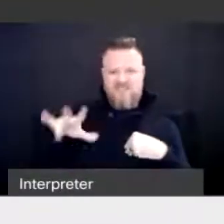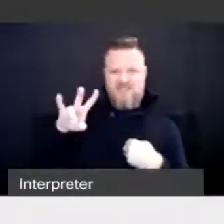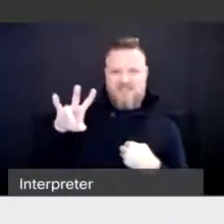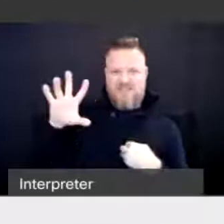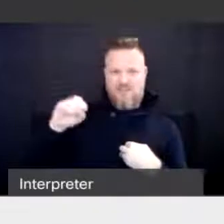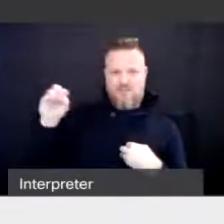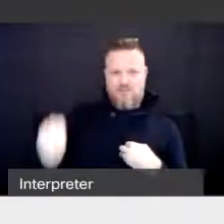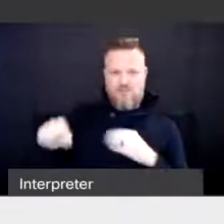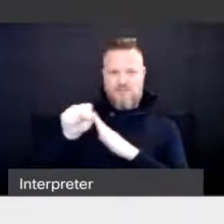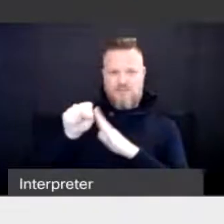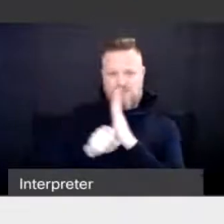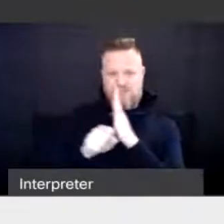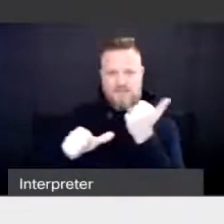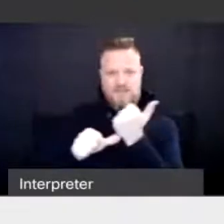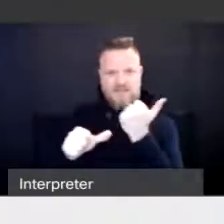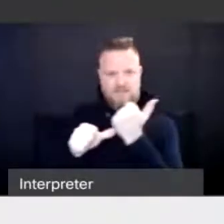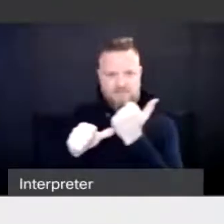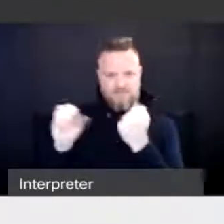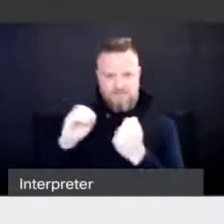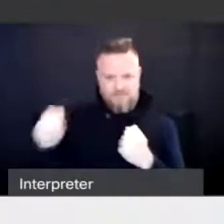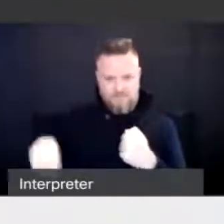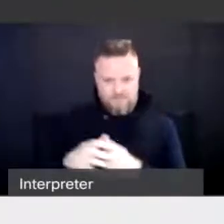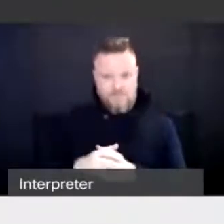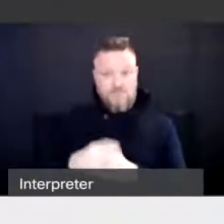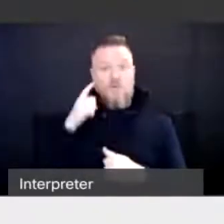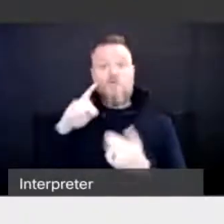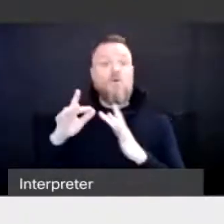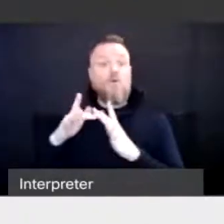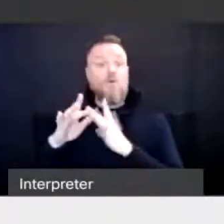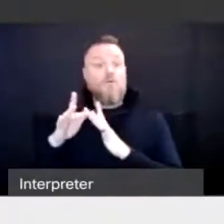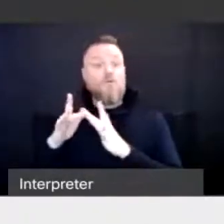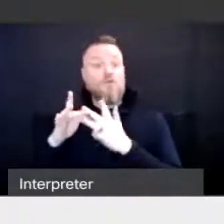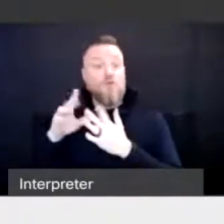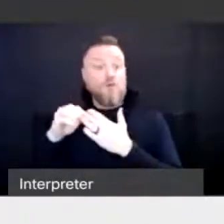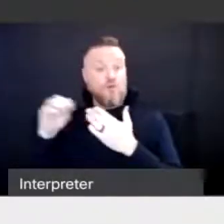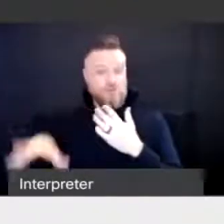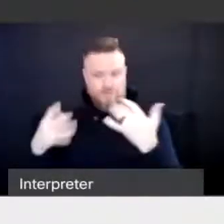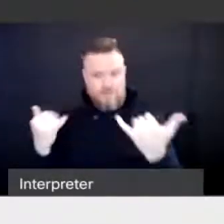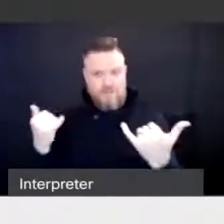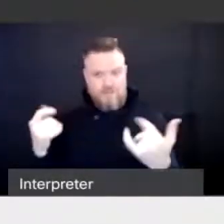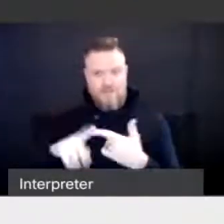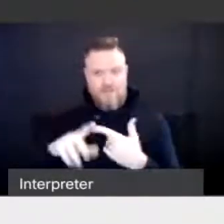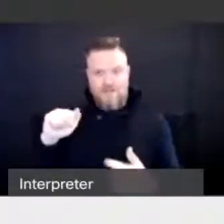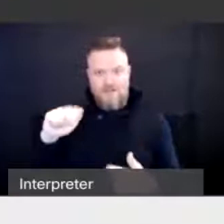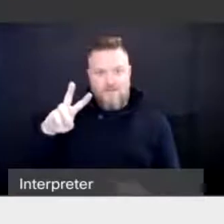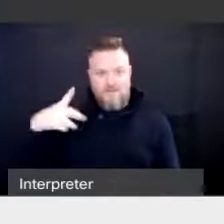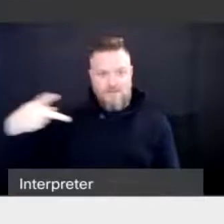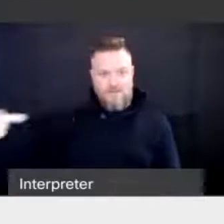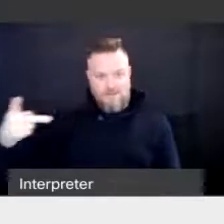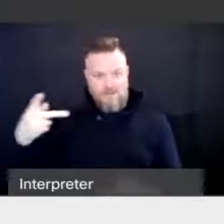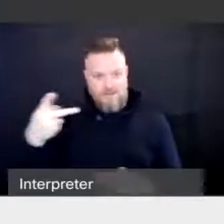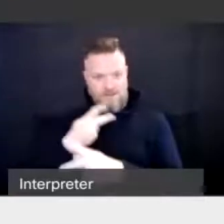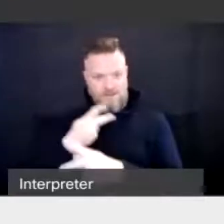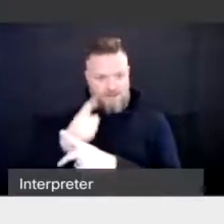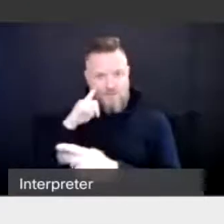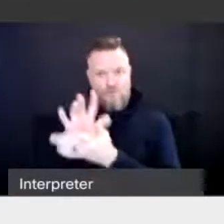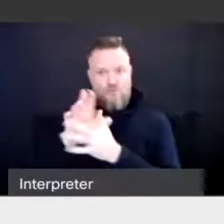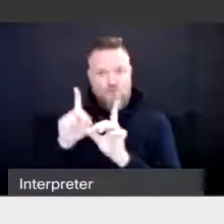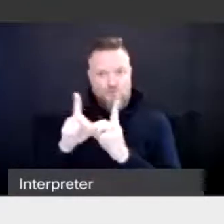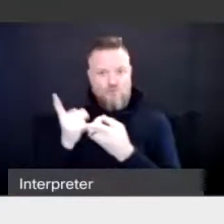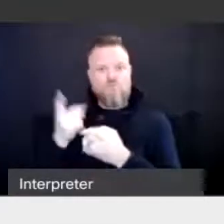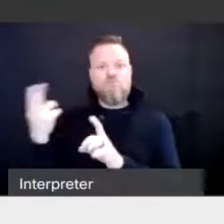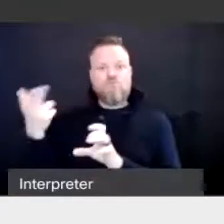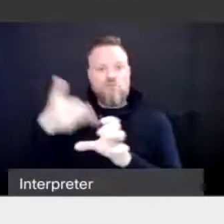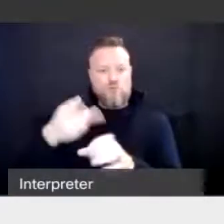aid percentage. So for virtual school students, currently the AVPP calculation of a school district includes those students